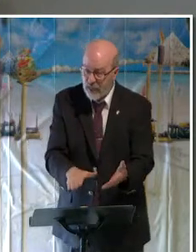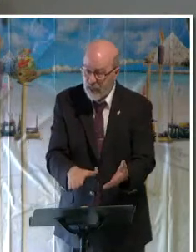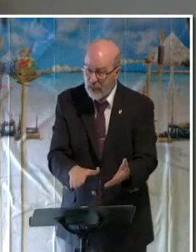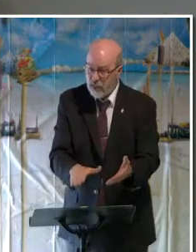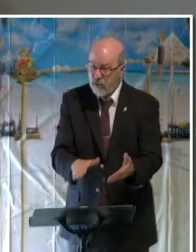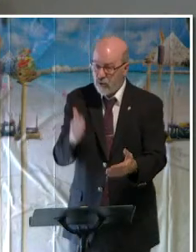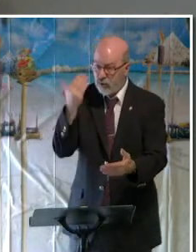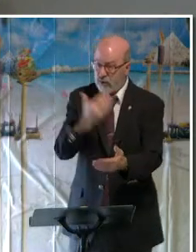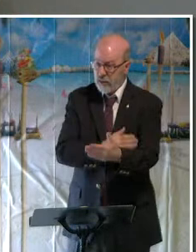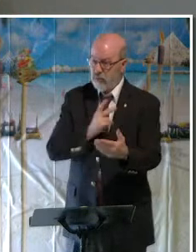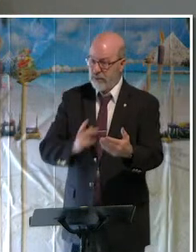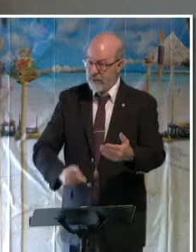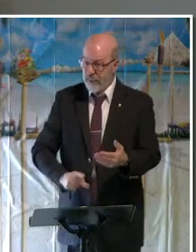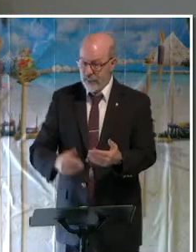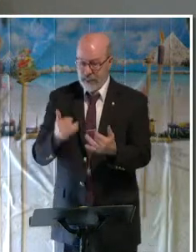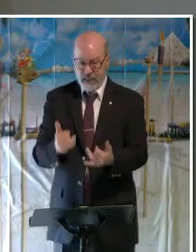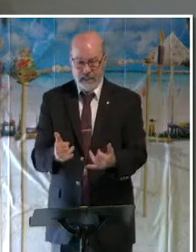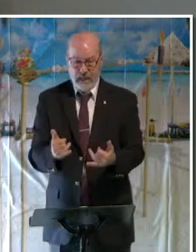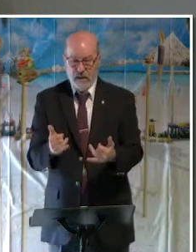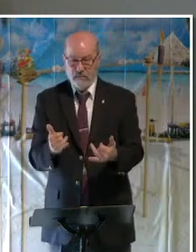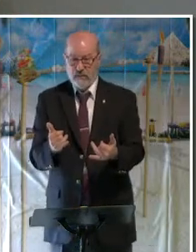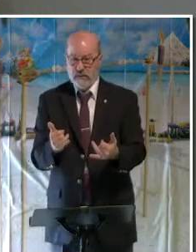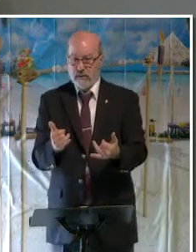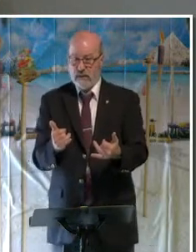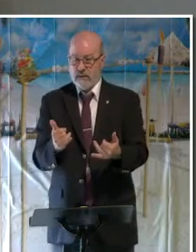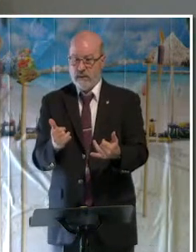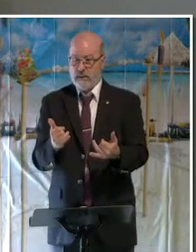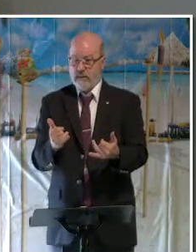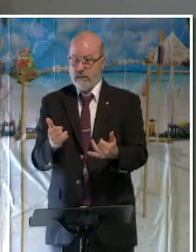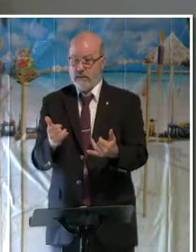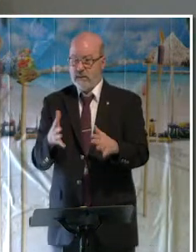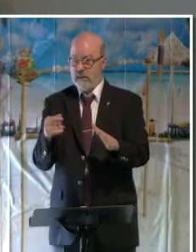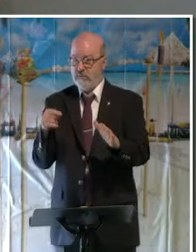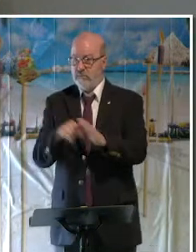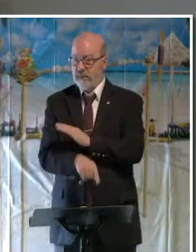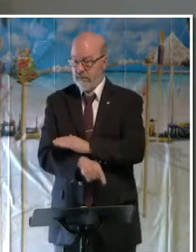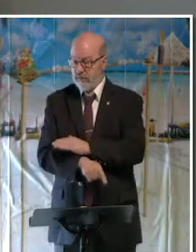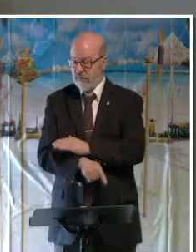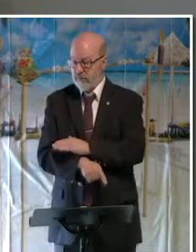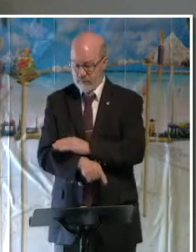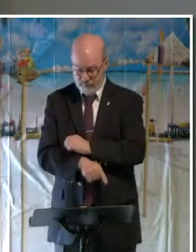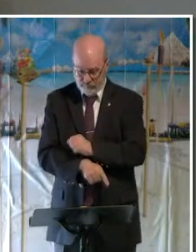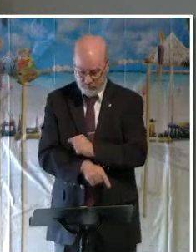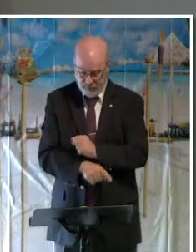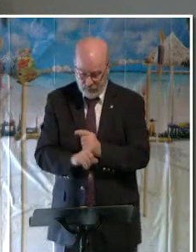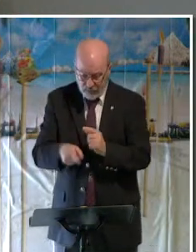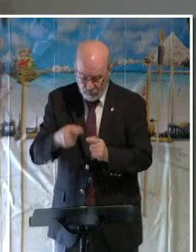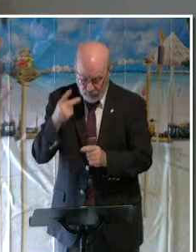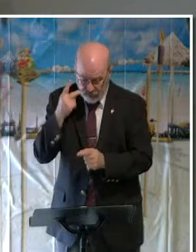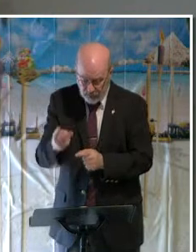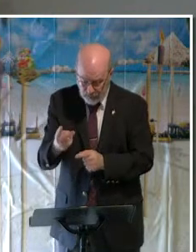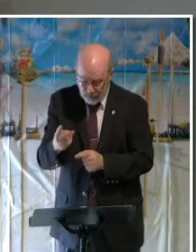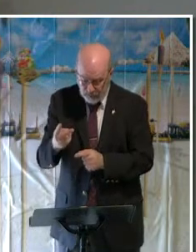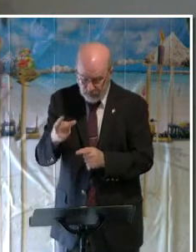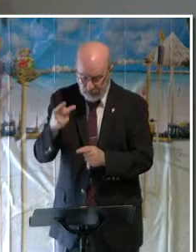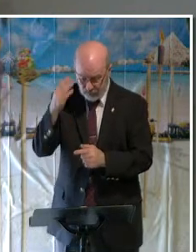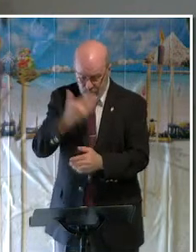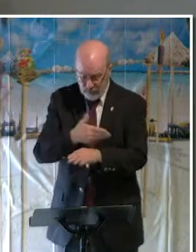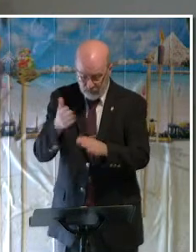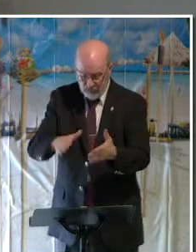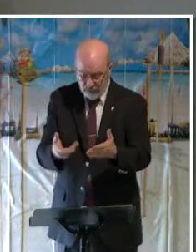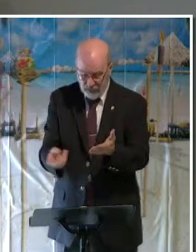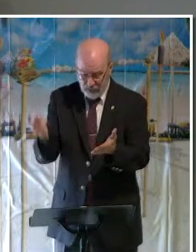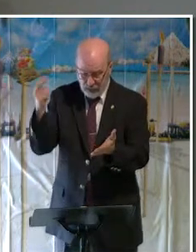was a king, "and now he has been killed. And when she sees that her son was dead,